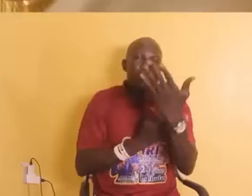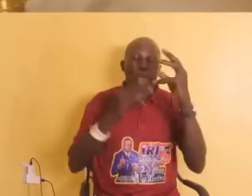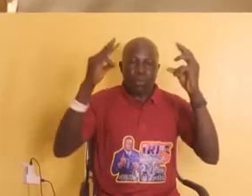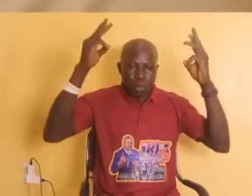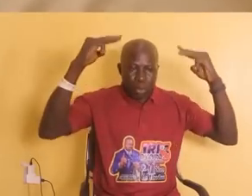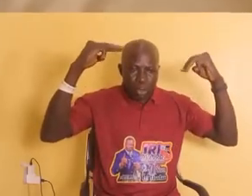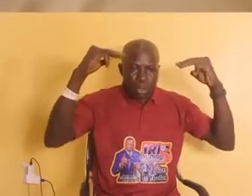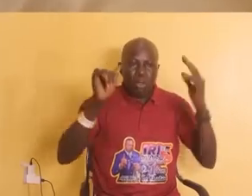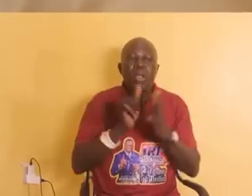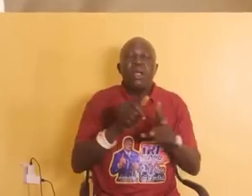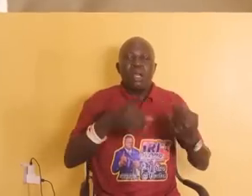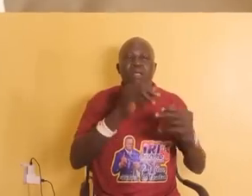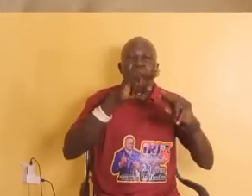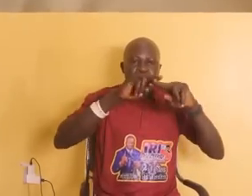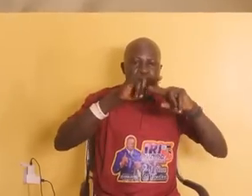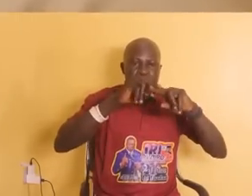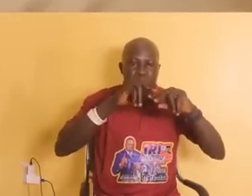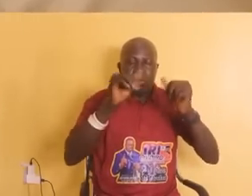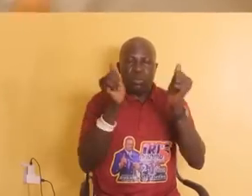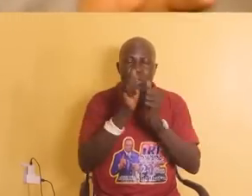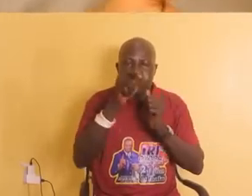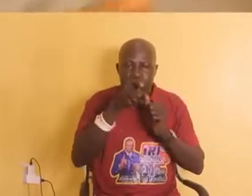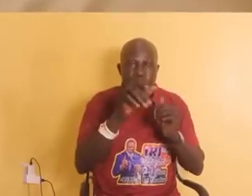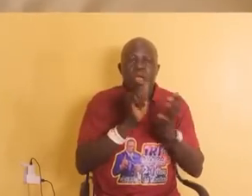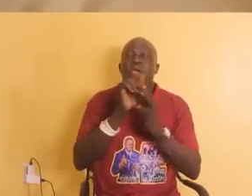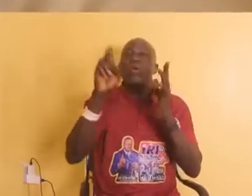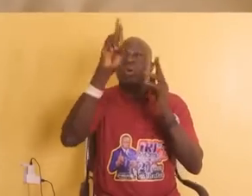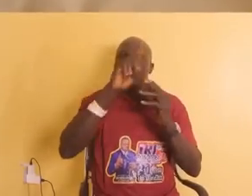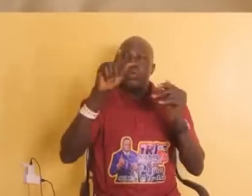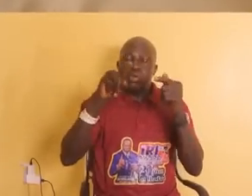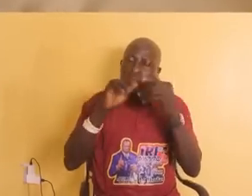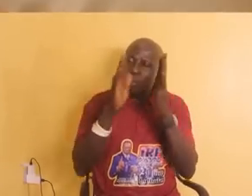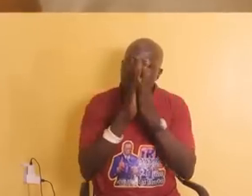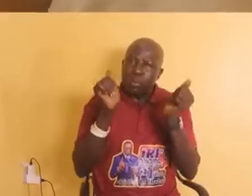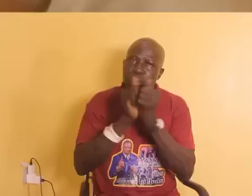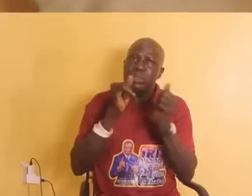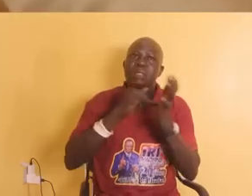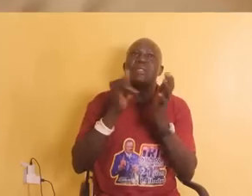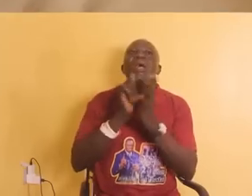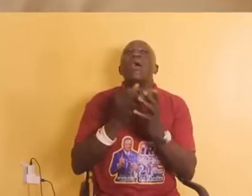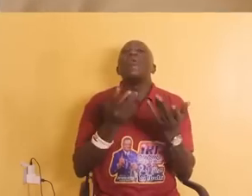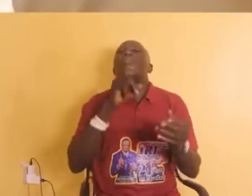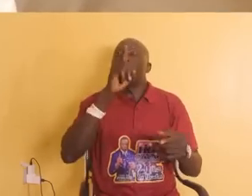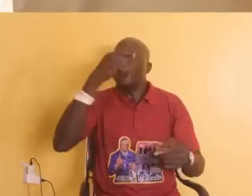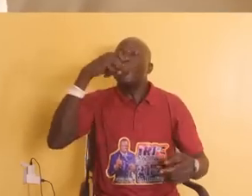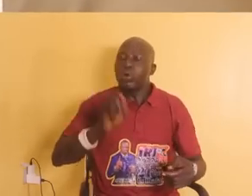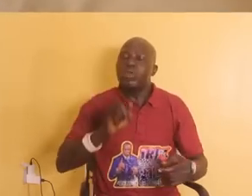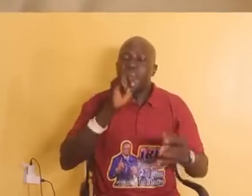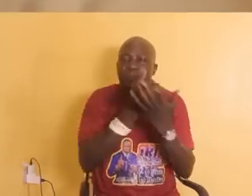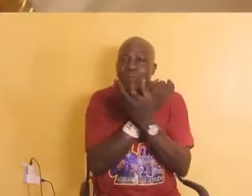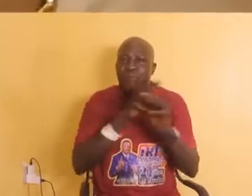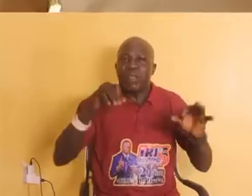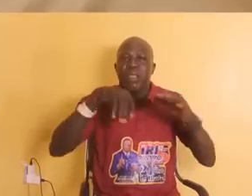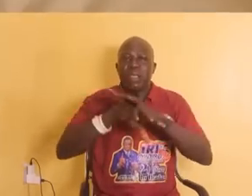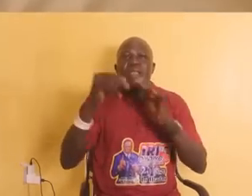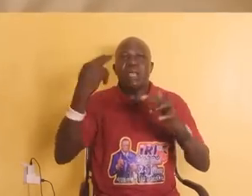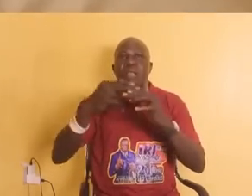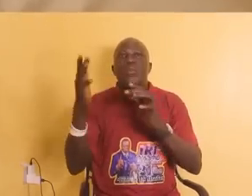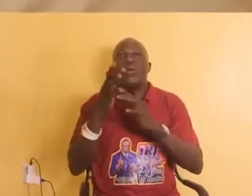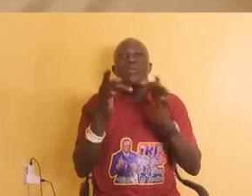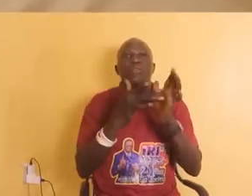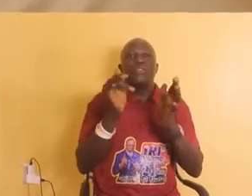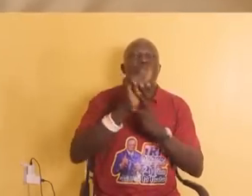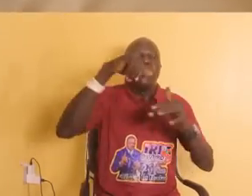Tomorrow morning, Monday, the program. Make sure you get yourself ready. You pray with it. You must be free. In the name